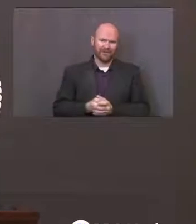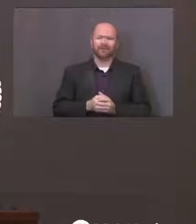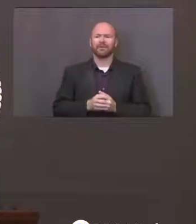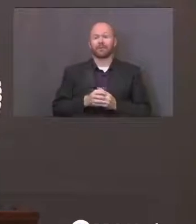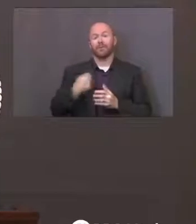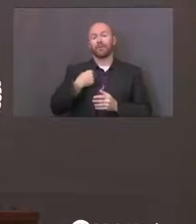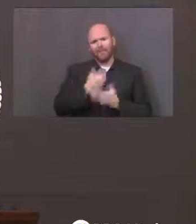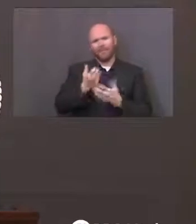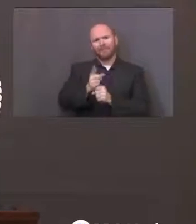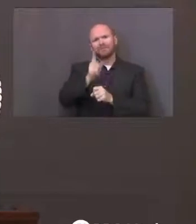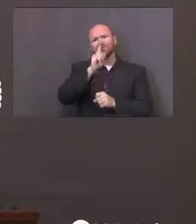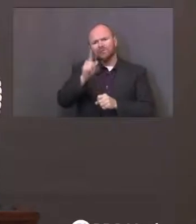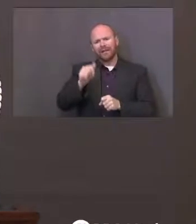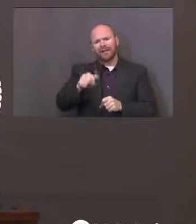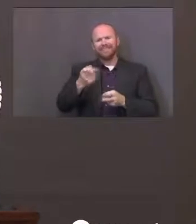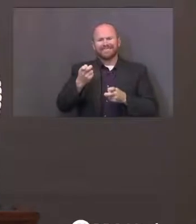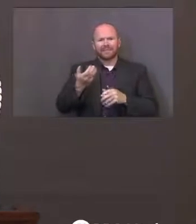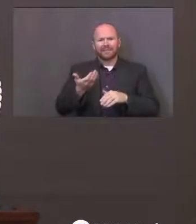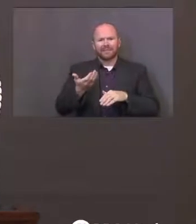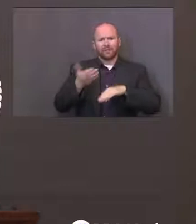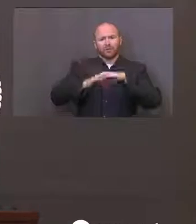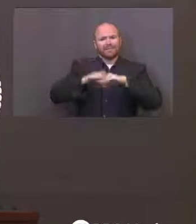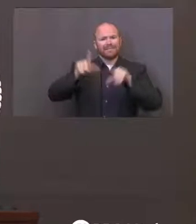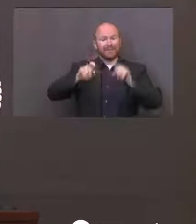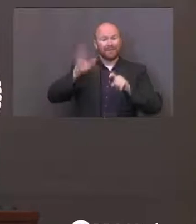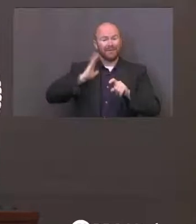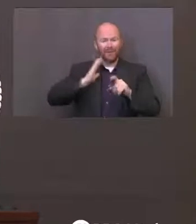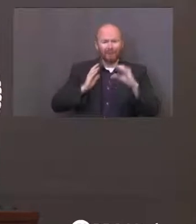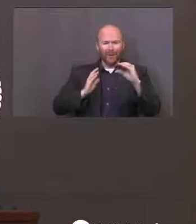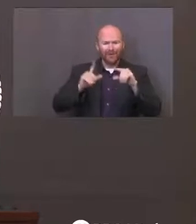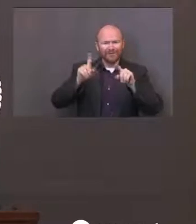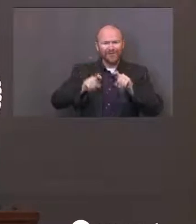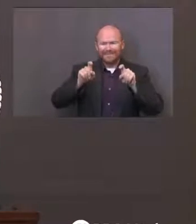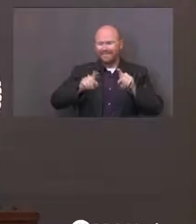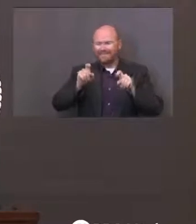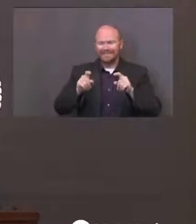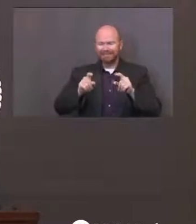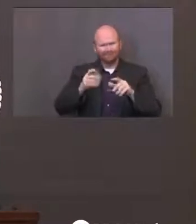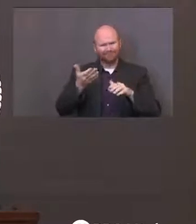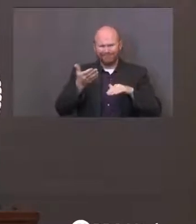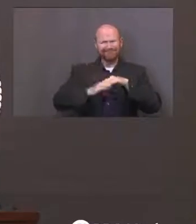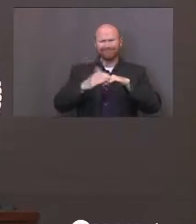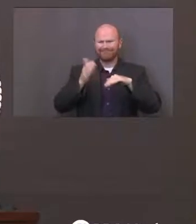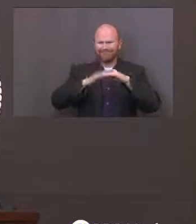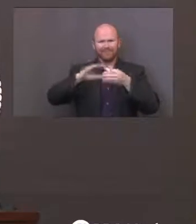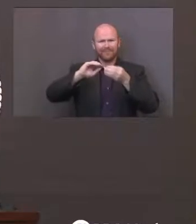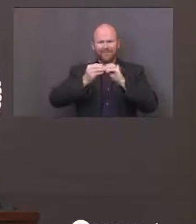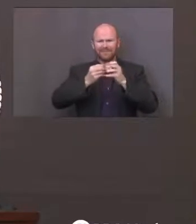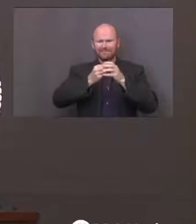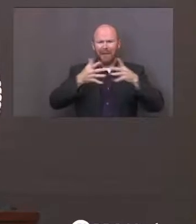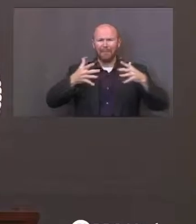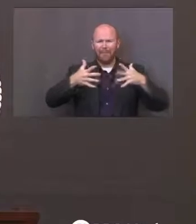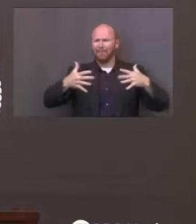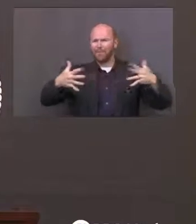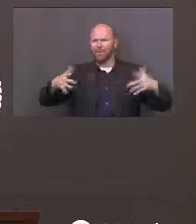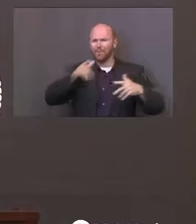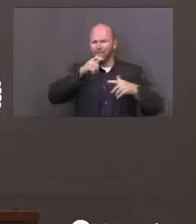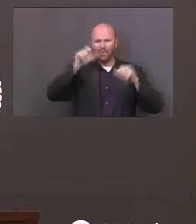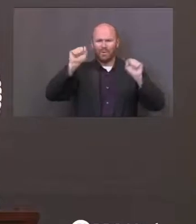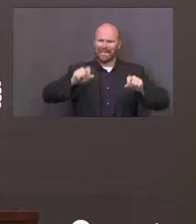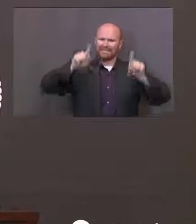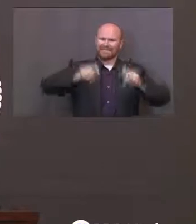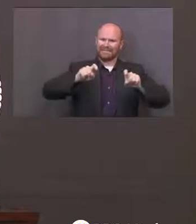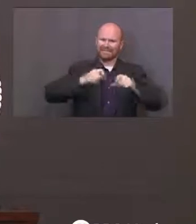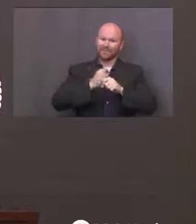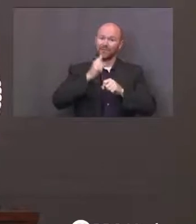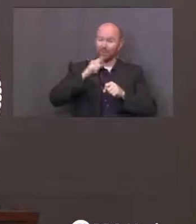increase testing so we could find out who had the COVID-19 virus and help isolate those folks so that they did not